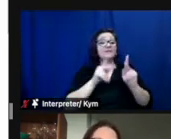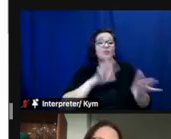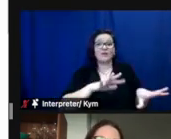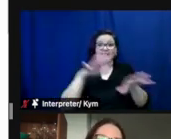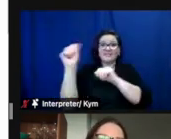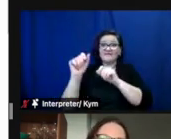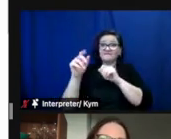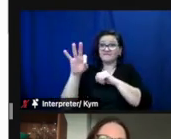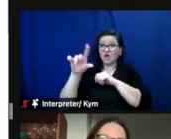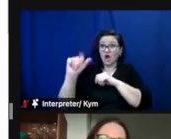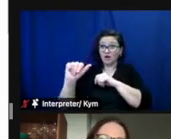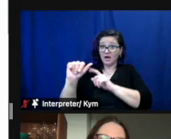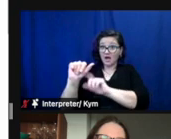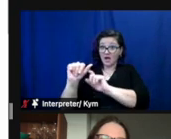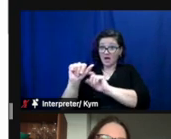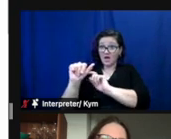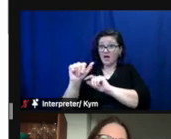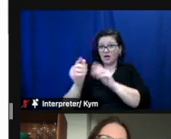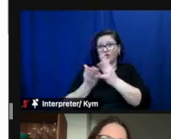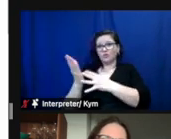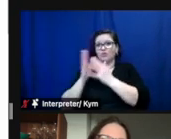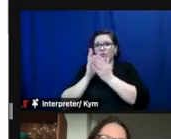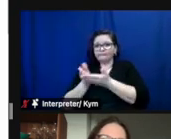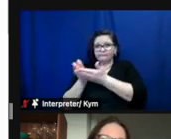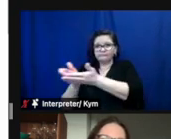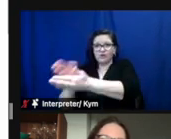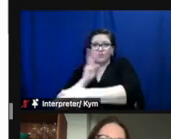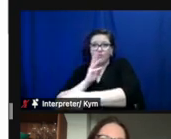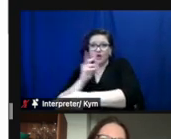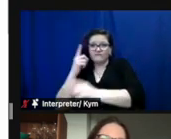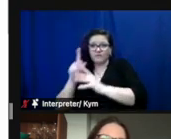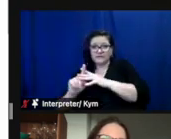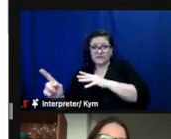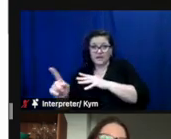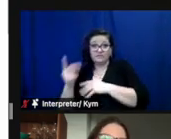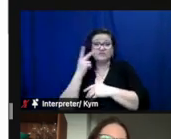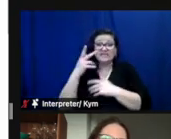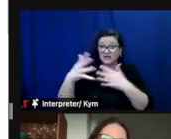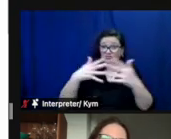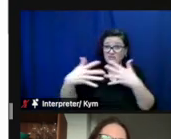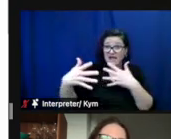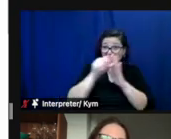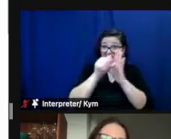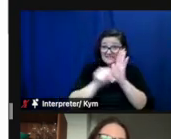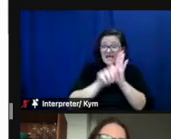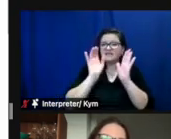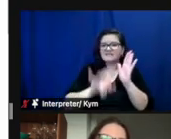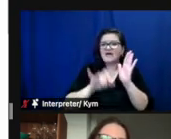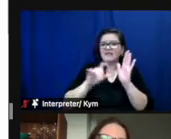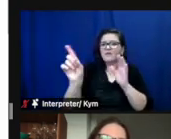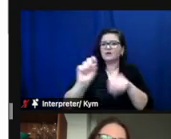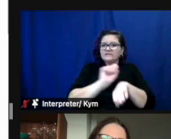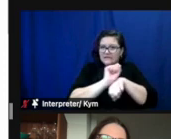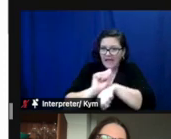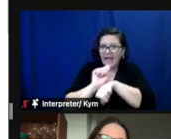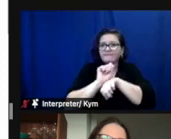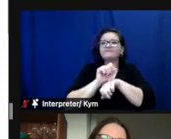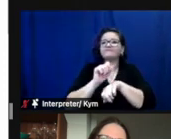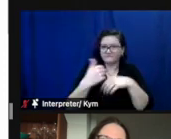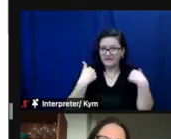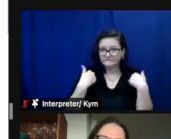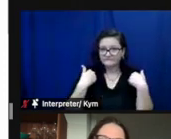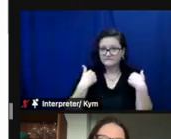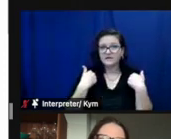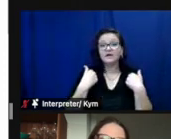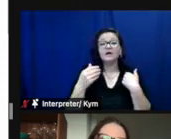also escape. So the gray states are the slave states, the green states are the